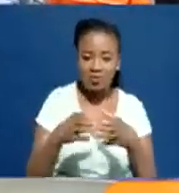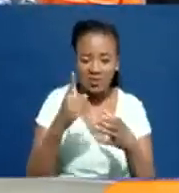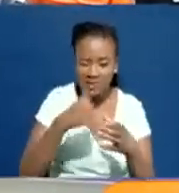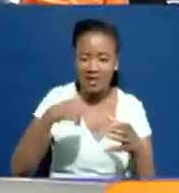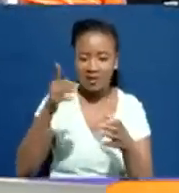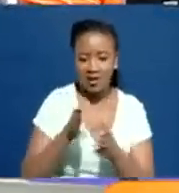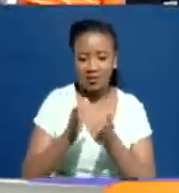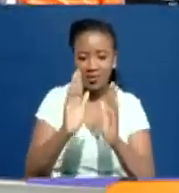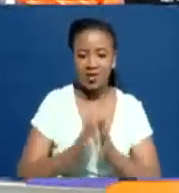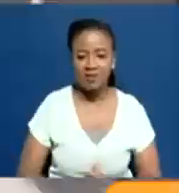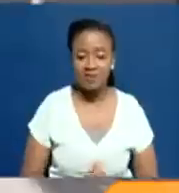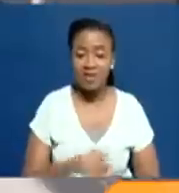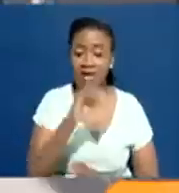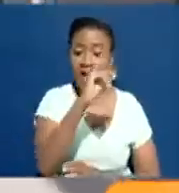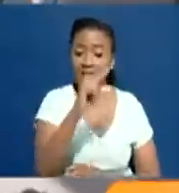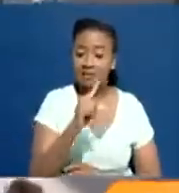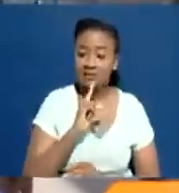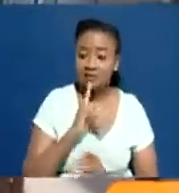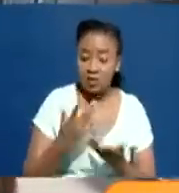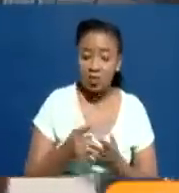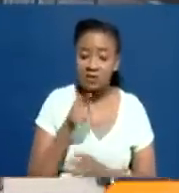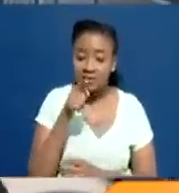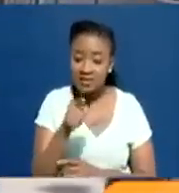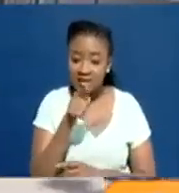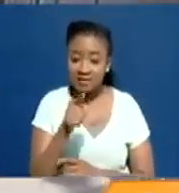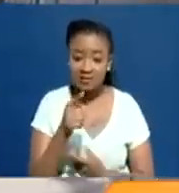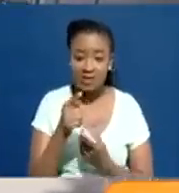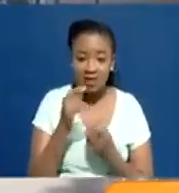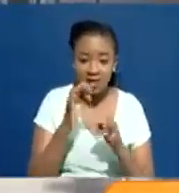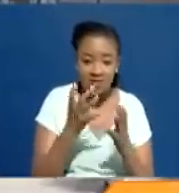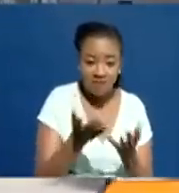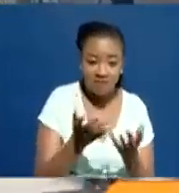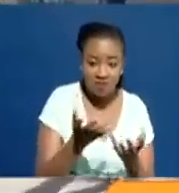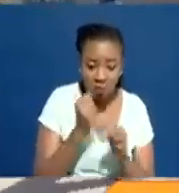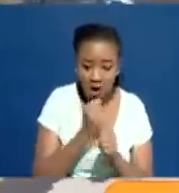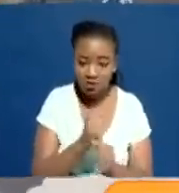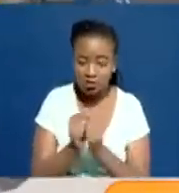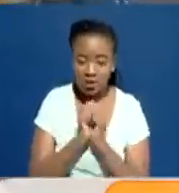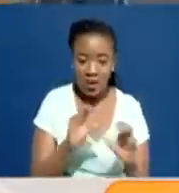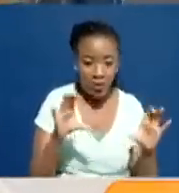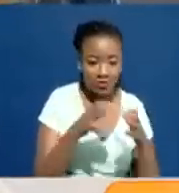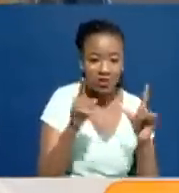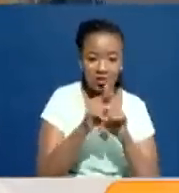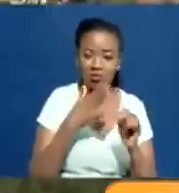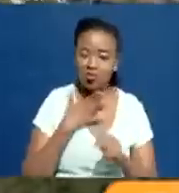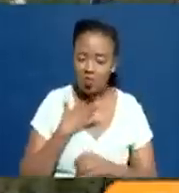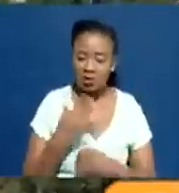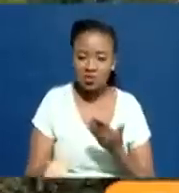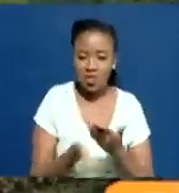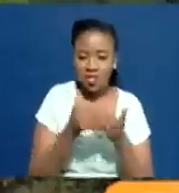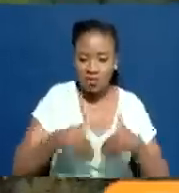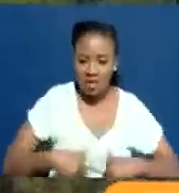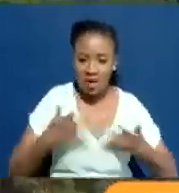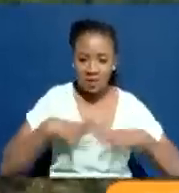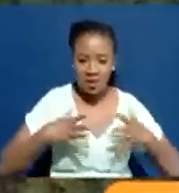way. Instagram saying the aim to help is rooted in creativity and community, and the desire to help young people and